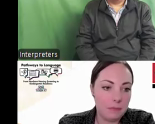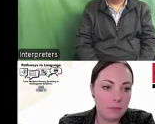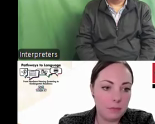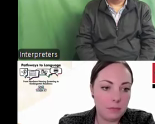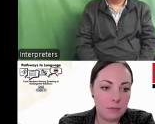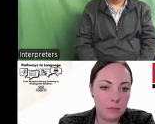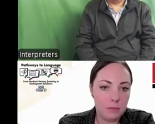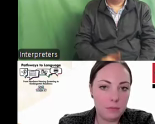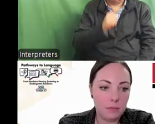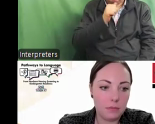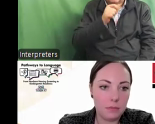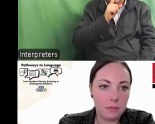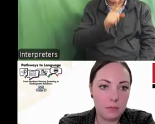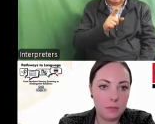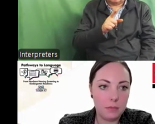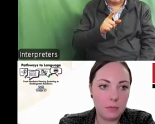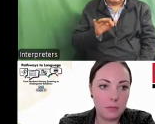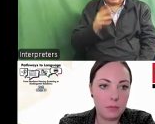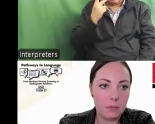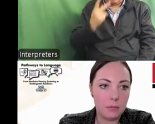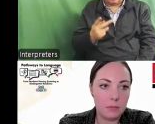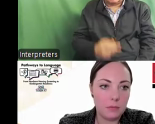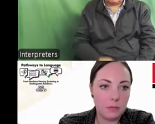Not sure. Let me look.